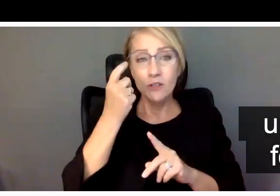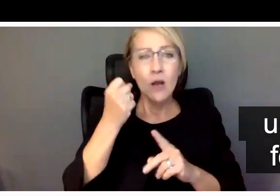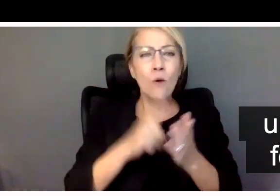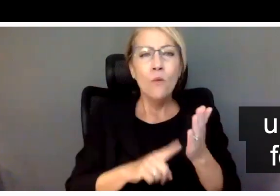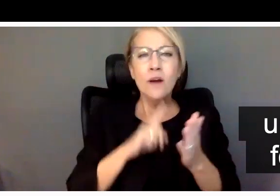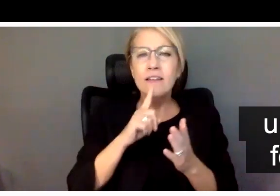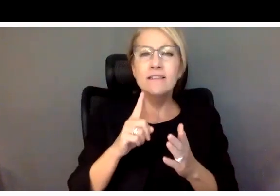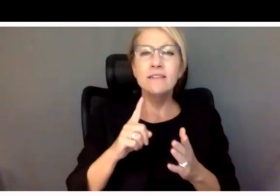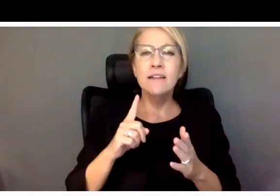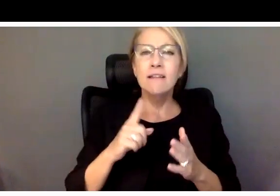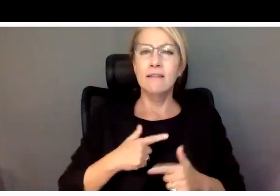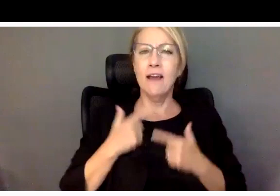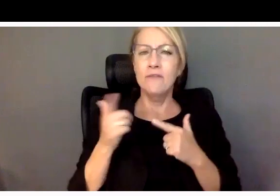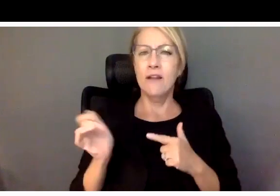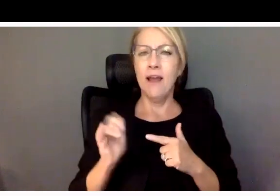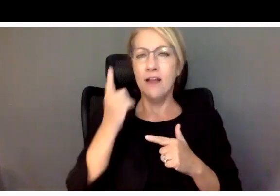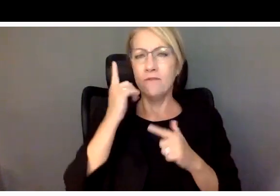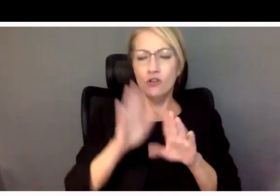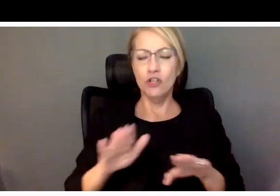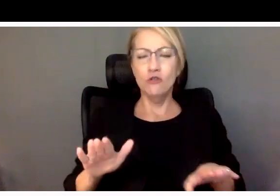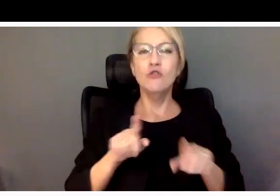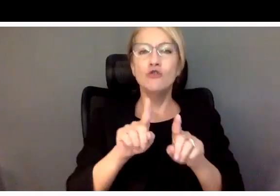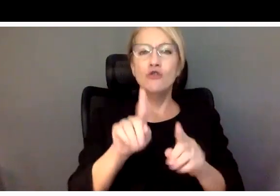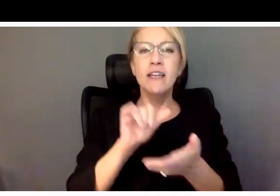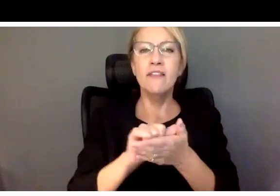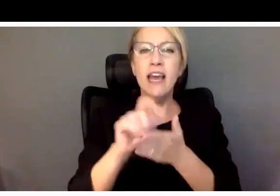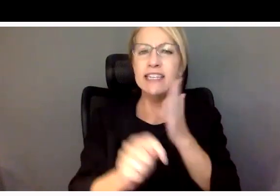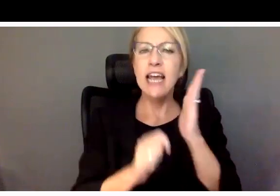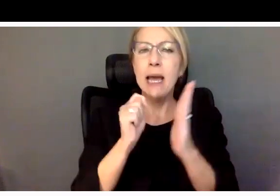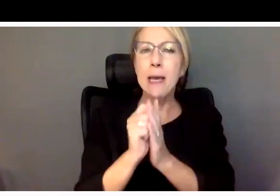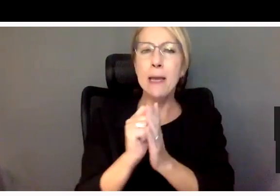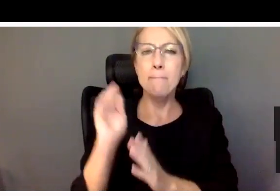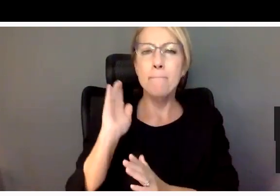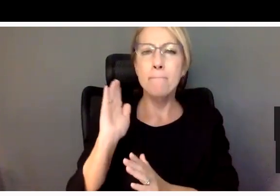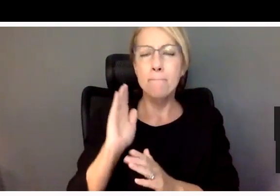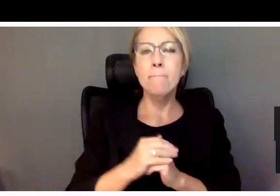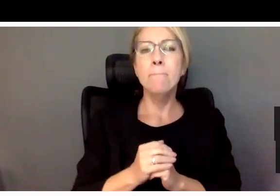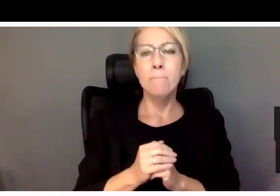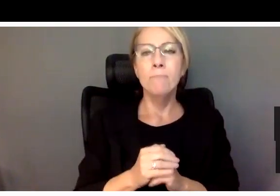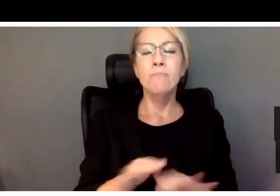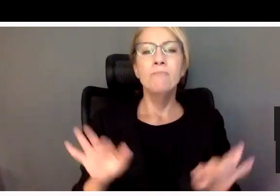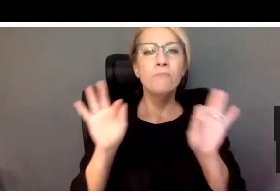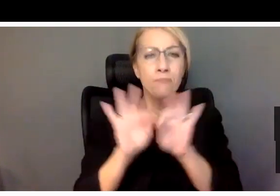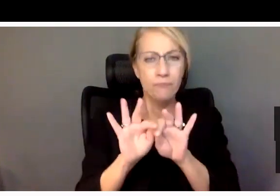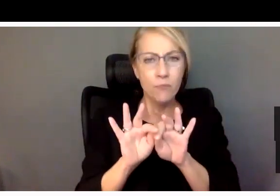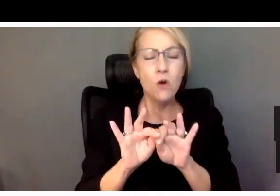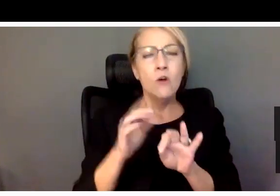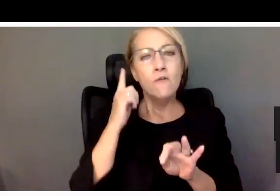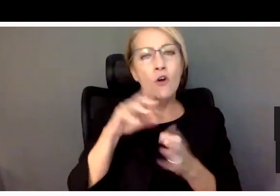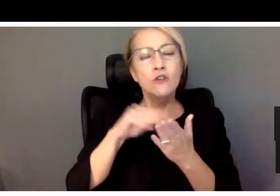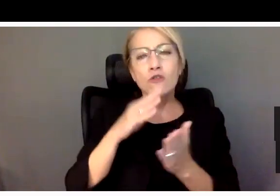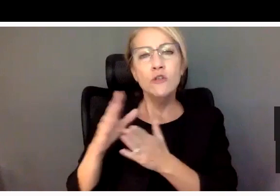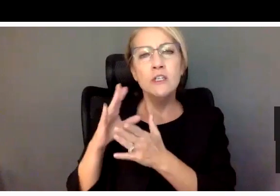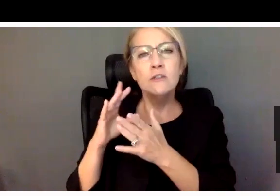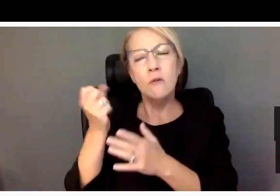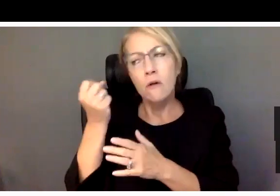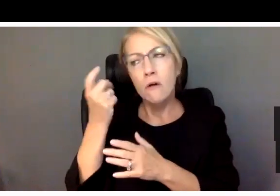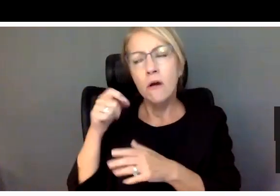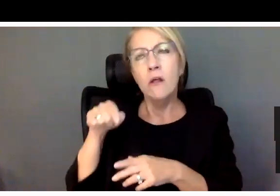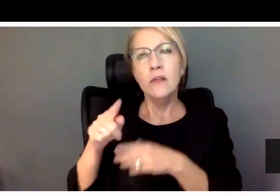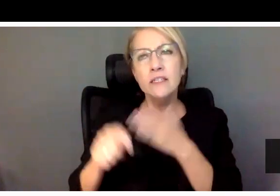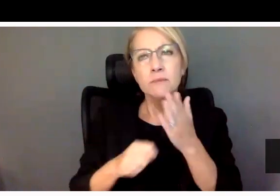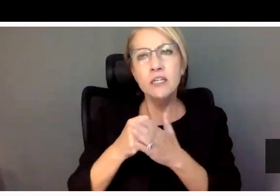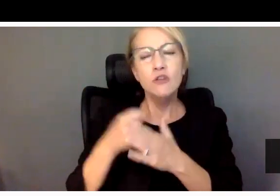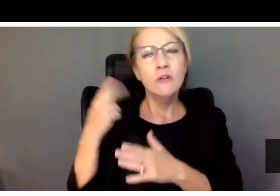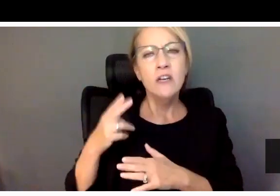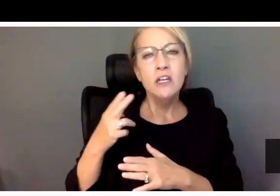this time. I think it is key for students to relate to this period of history by seeing how it